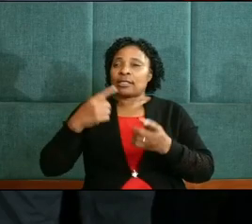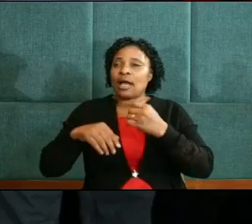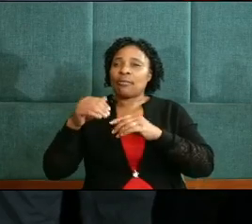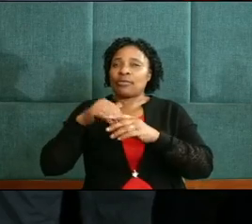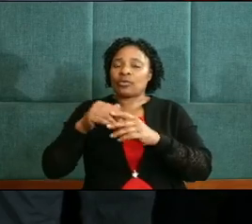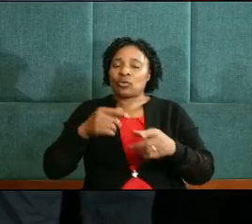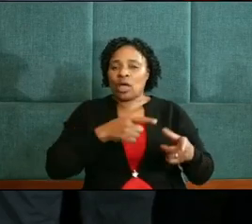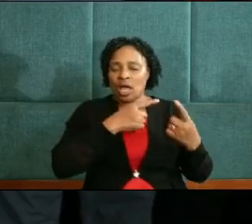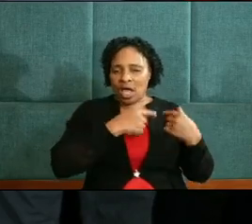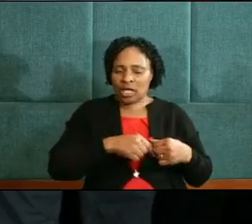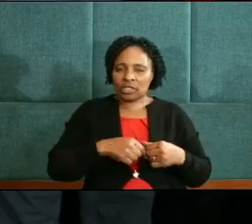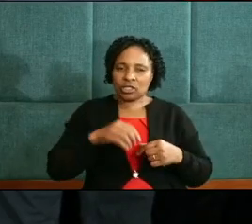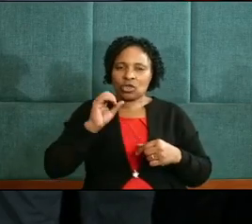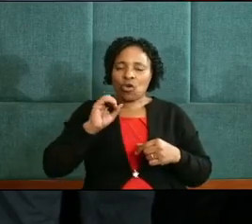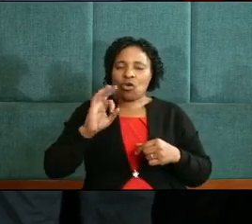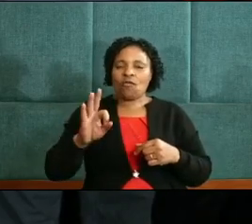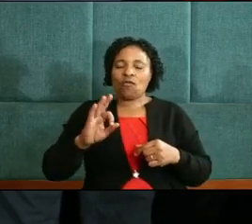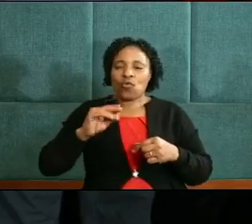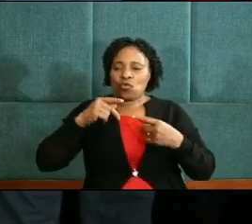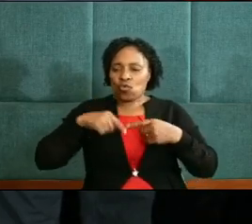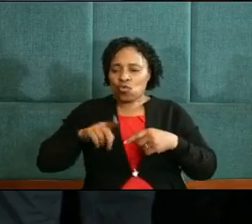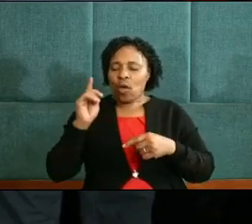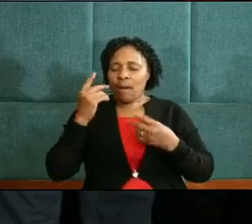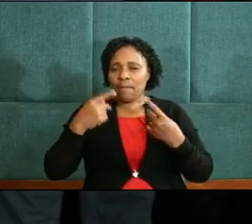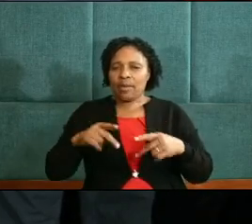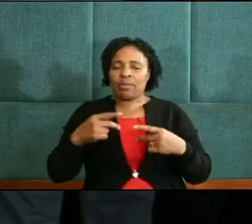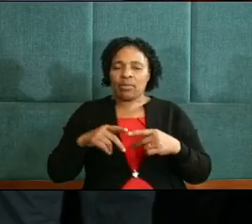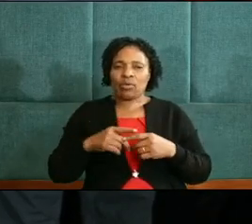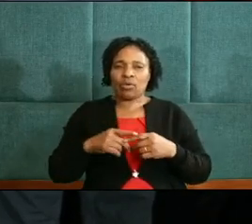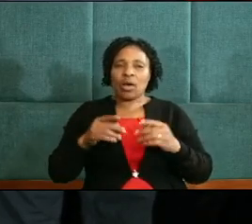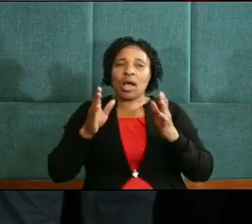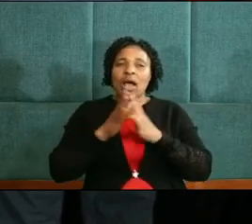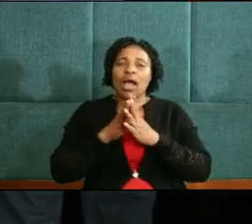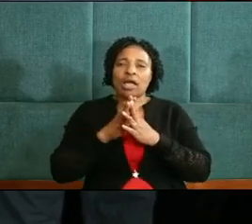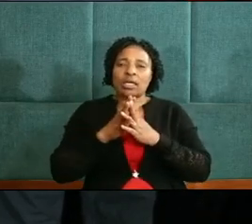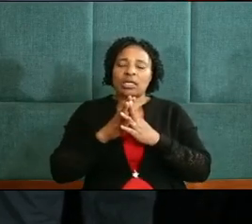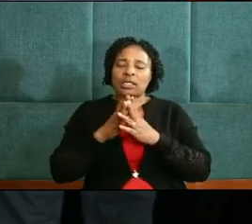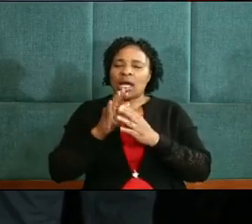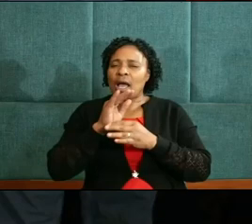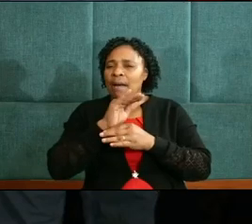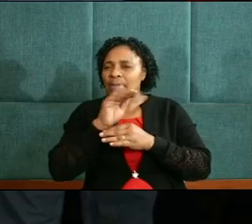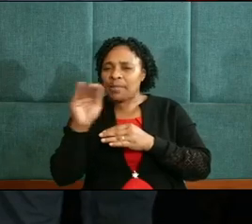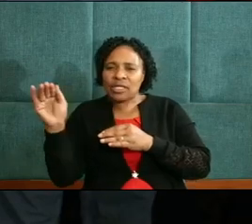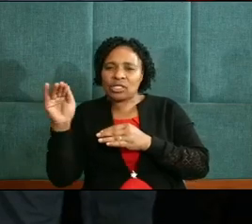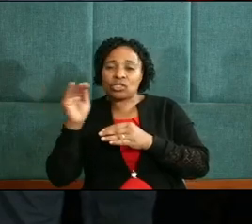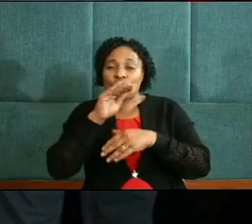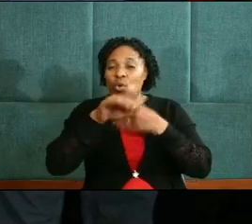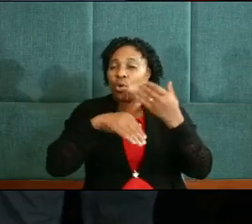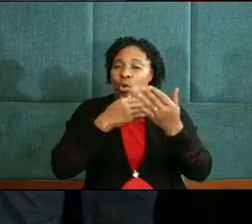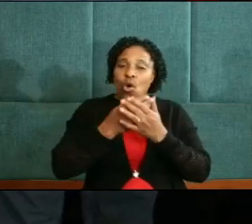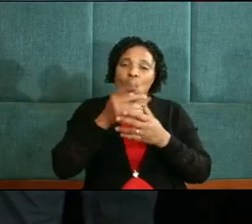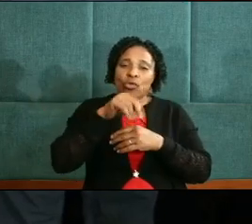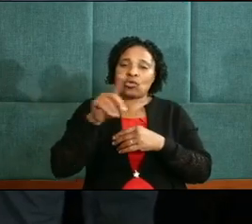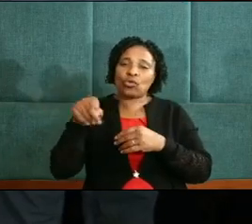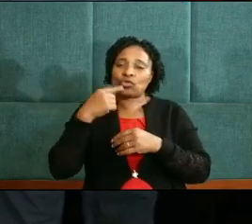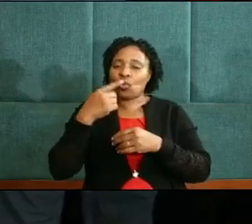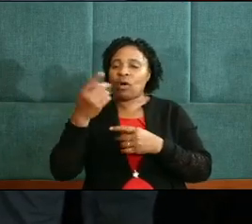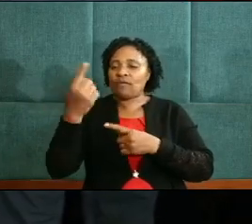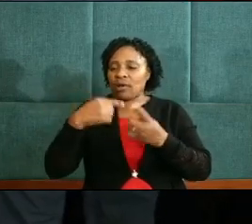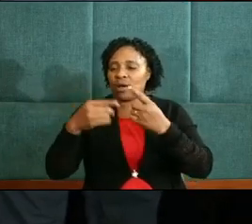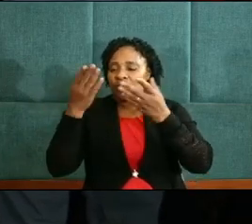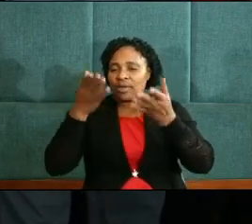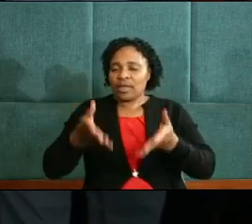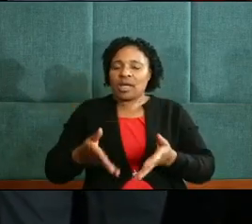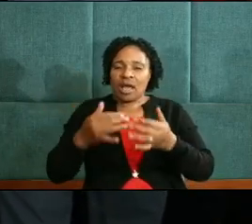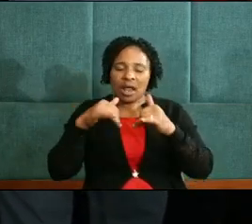the hearts of your people, and it has appealed to all these who have come here.